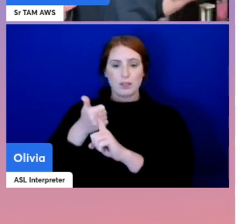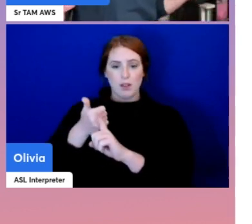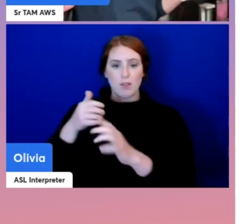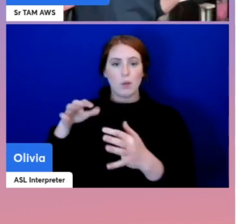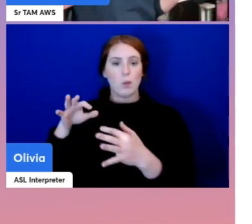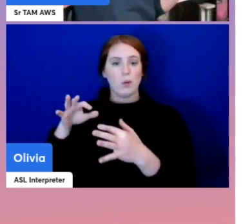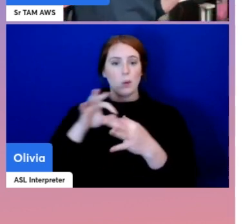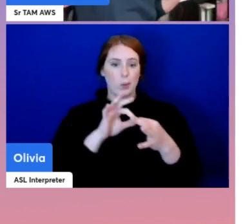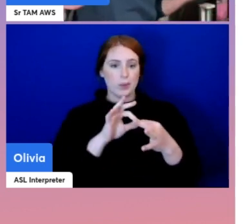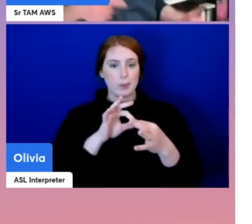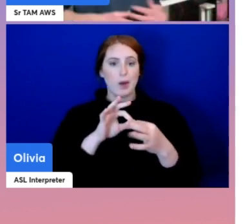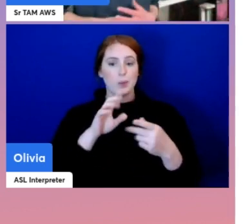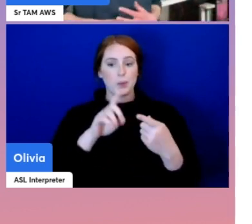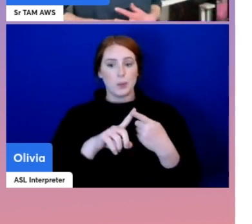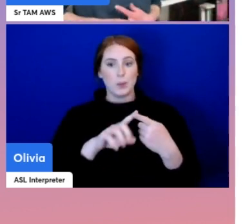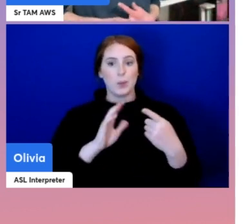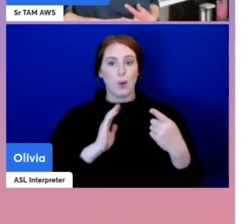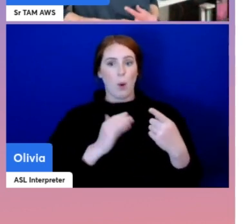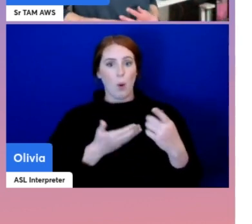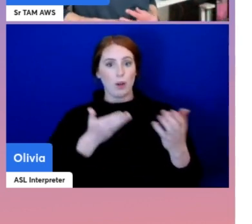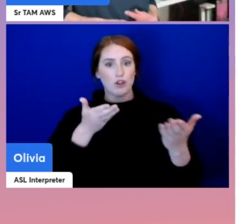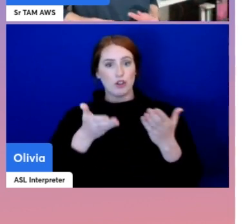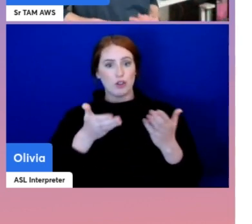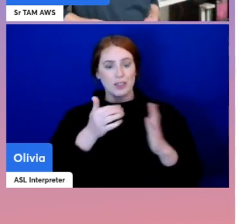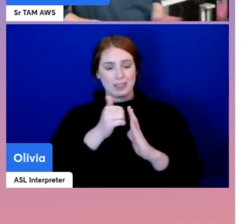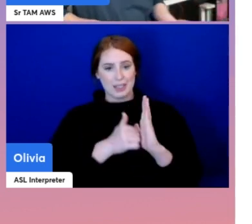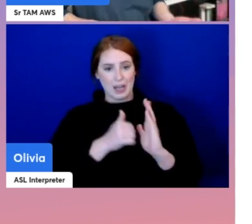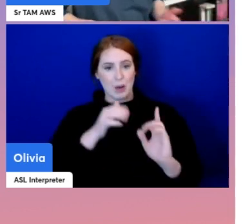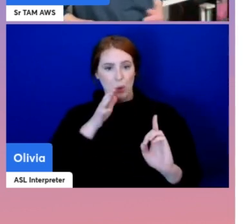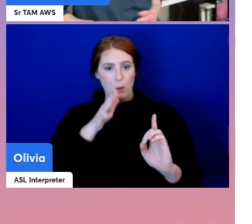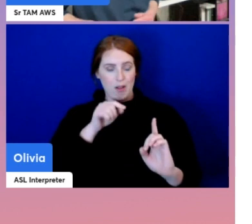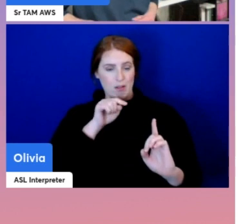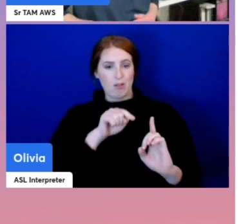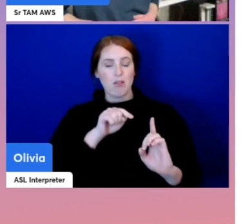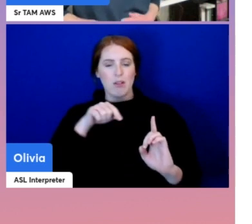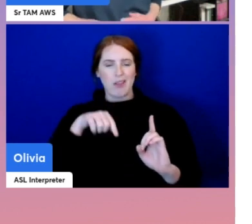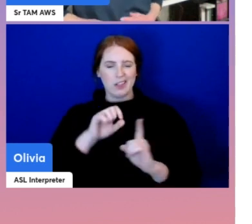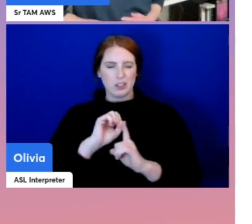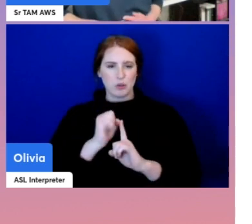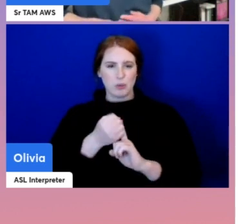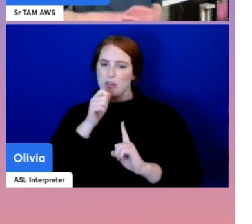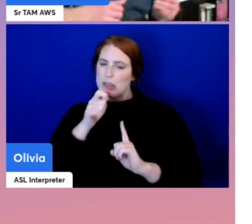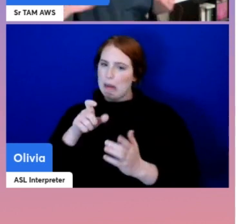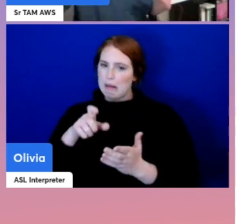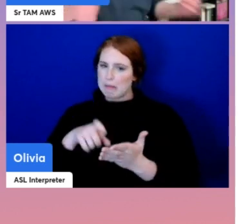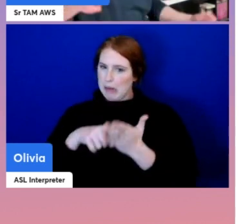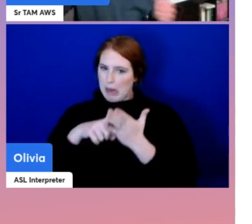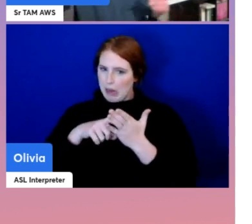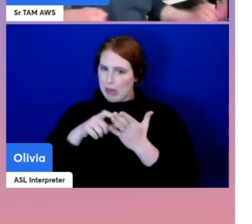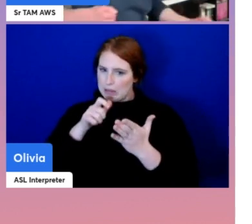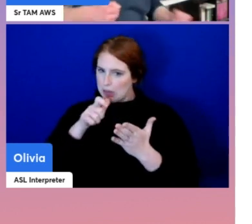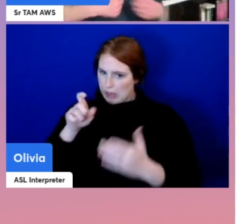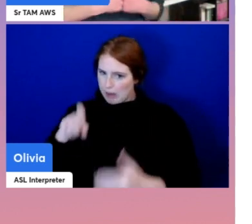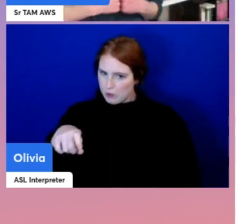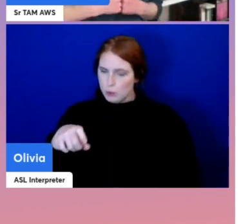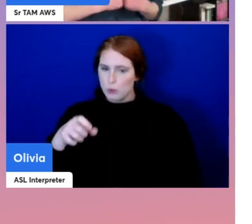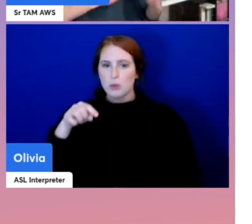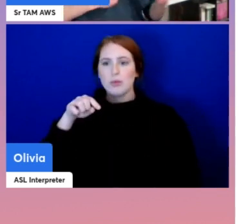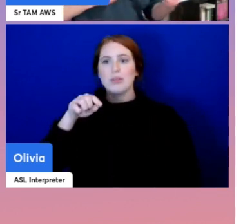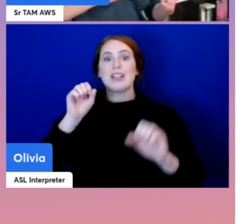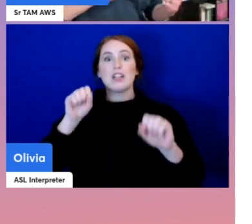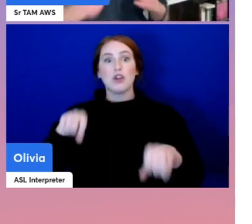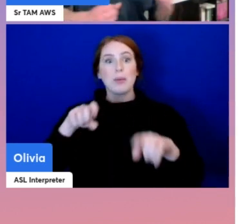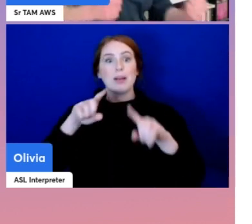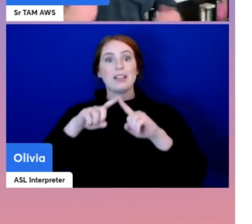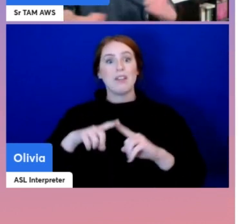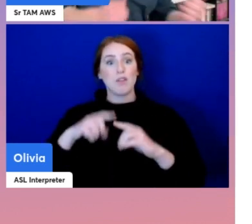to our service account in this case, but it doesn't have to, right? These could be different strings, but